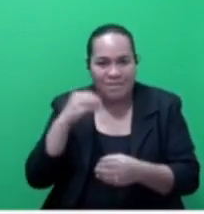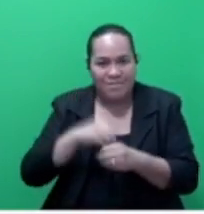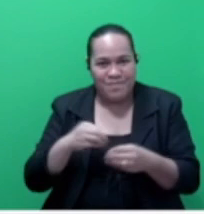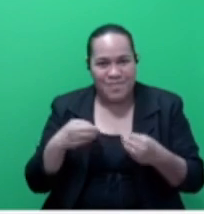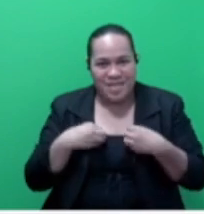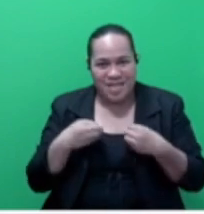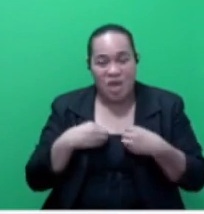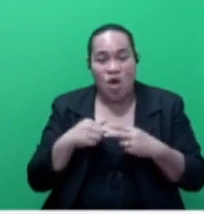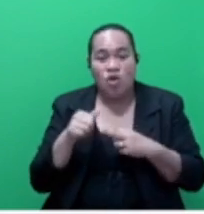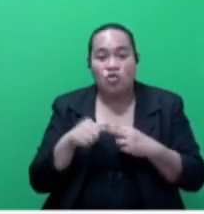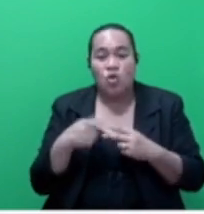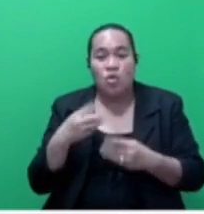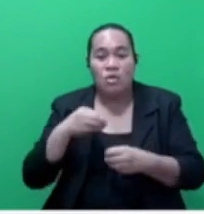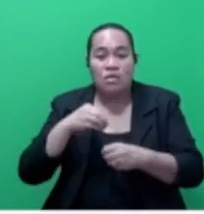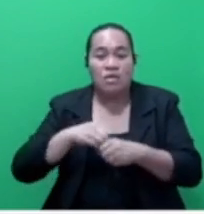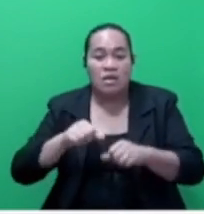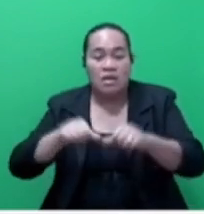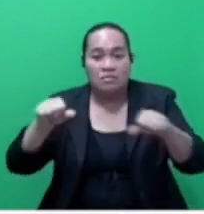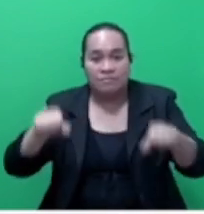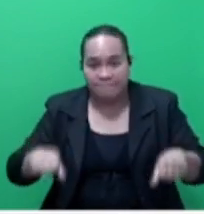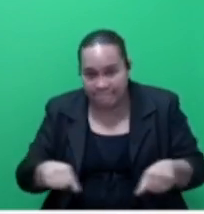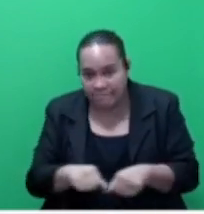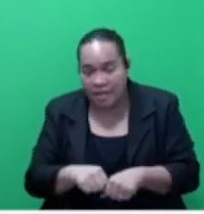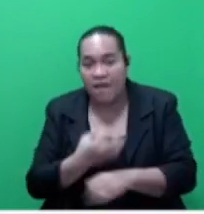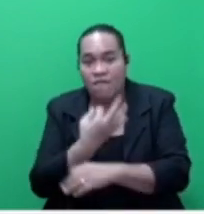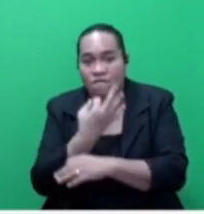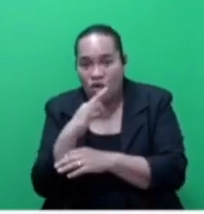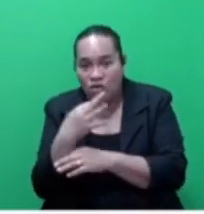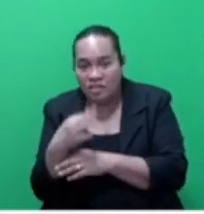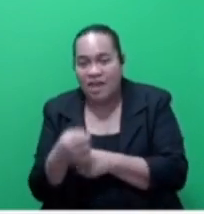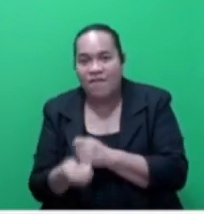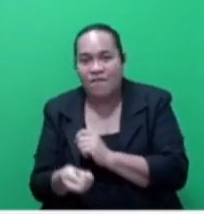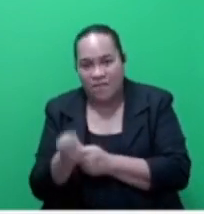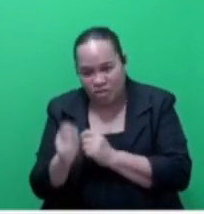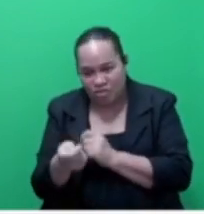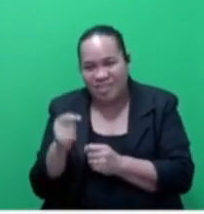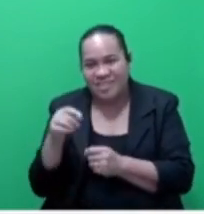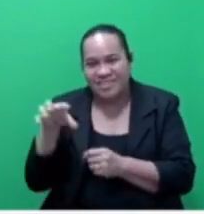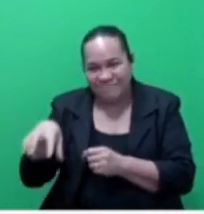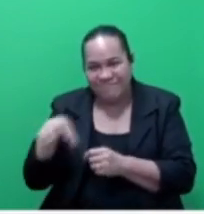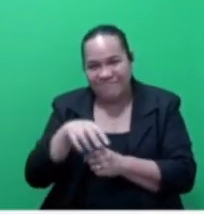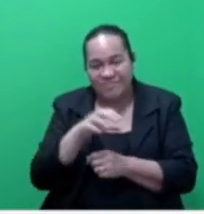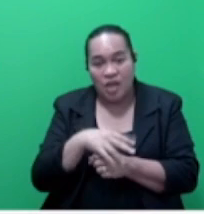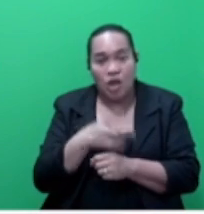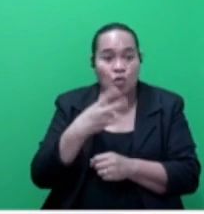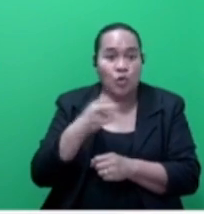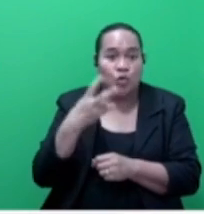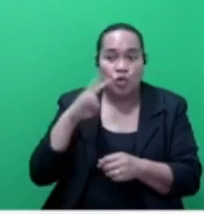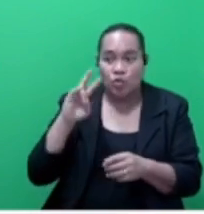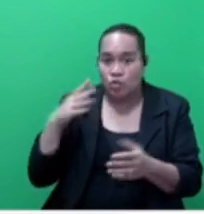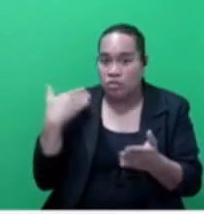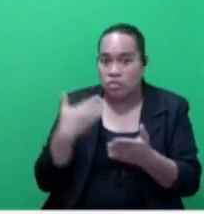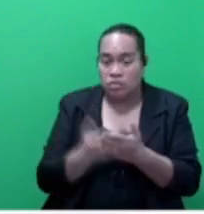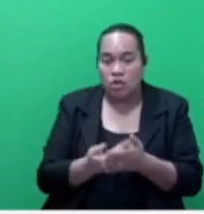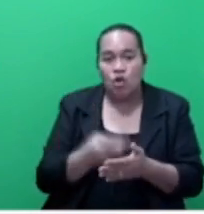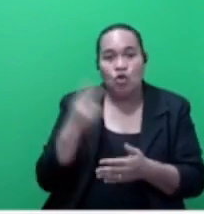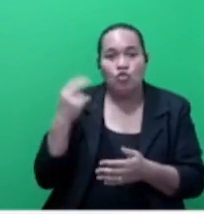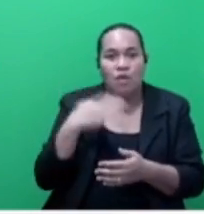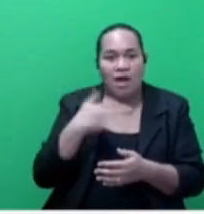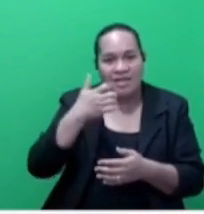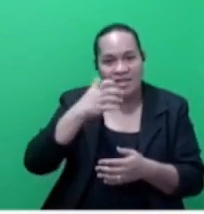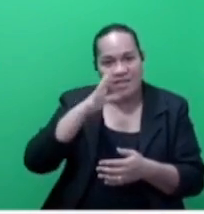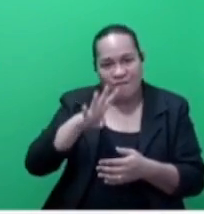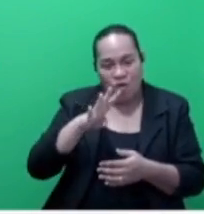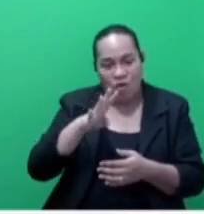in the agriculture, forestry and fishery sectors. As of January 2022, Mr. Speaker, sir, a total of 264 businesses